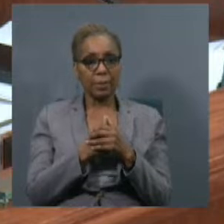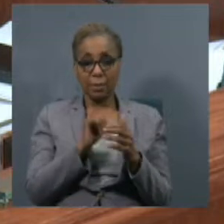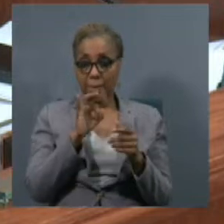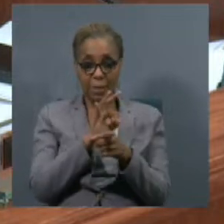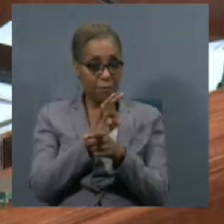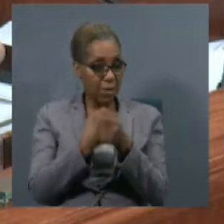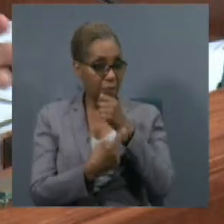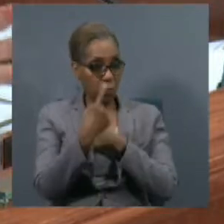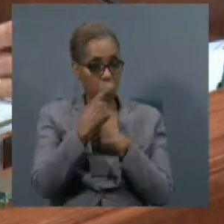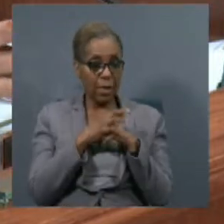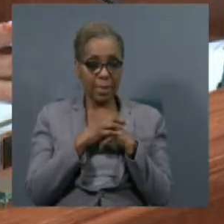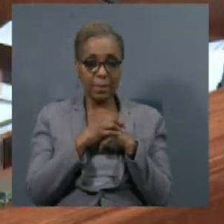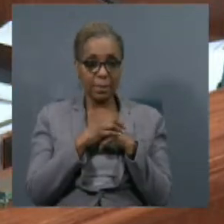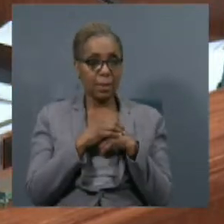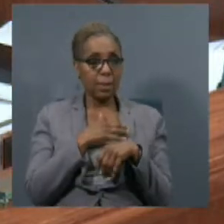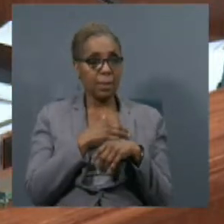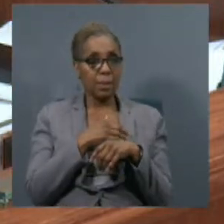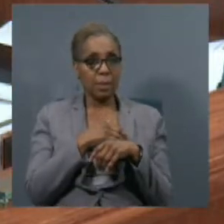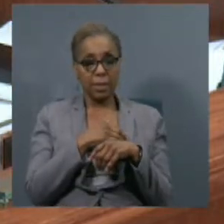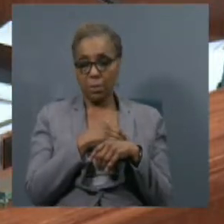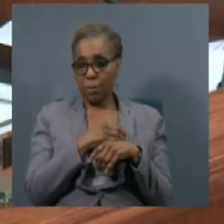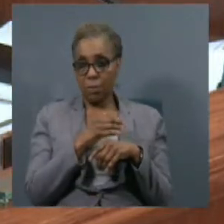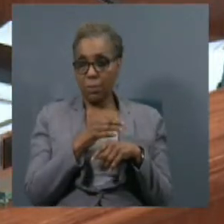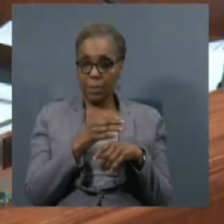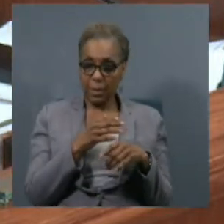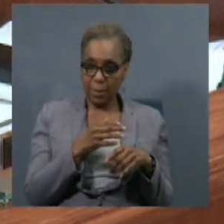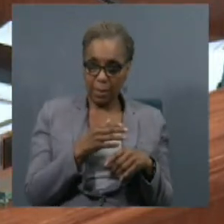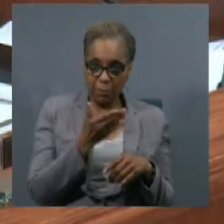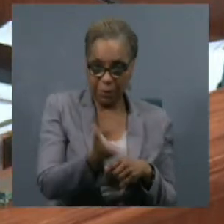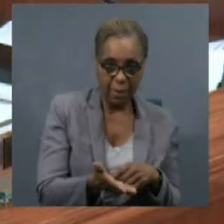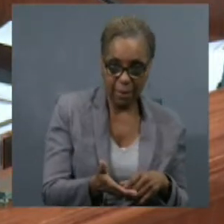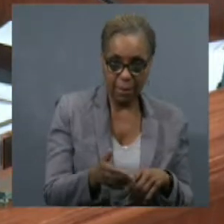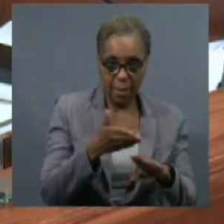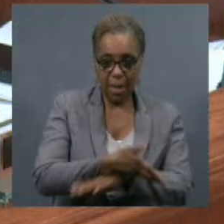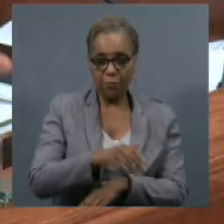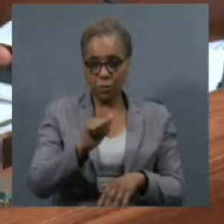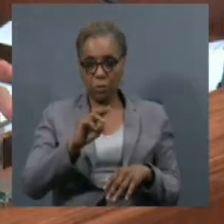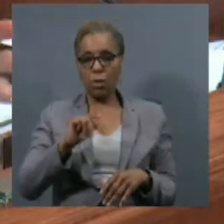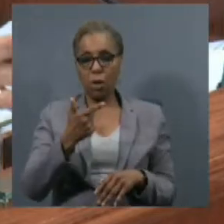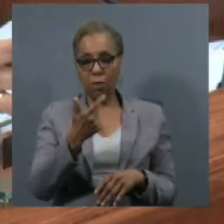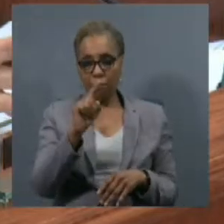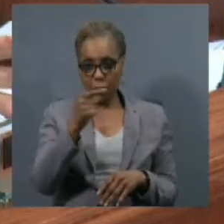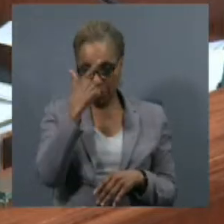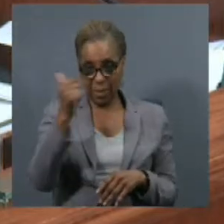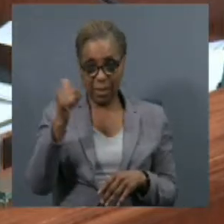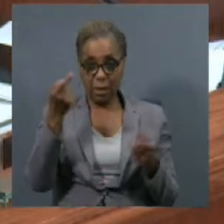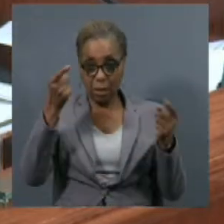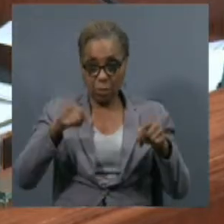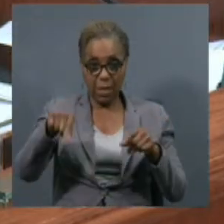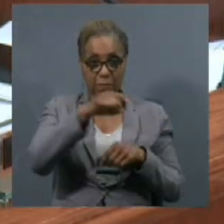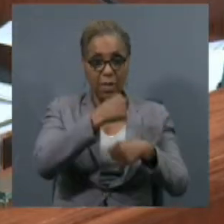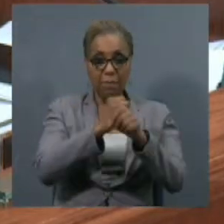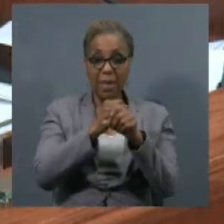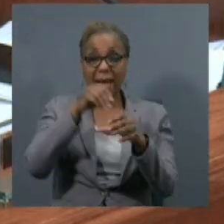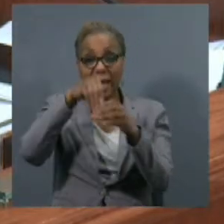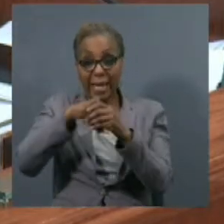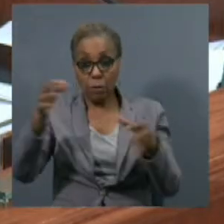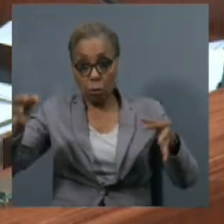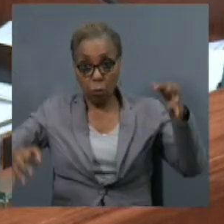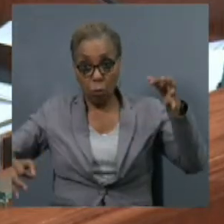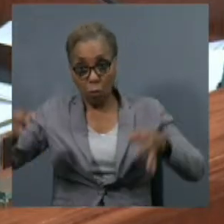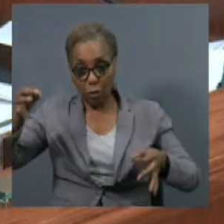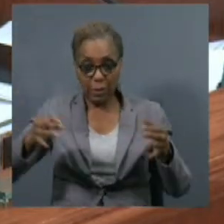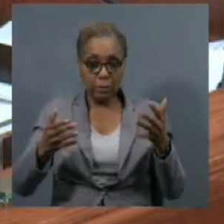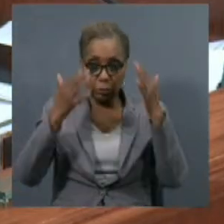it's everybody at the table after August the 1st because of an agreement they made in court. I